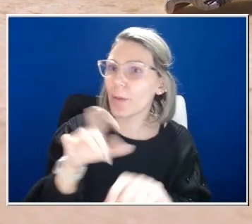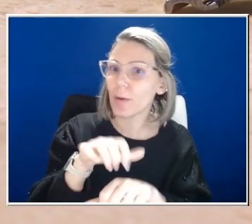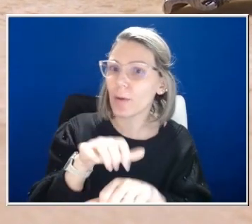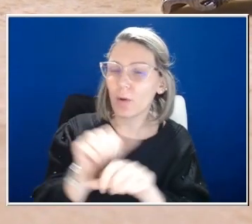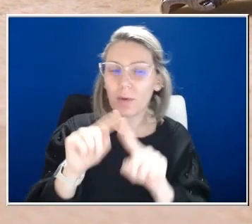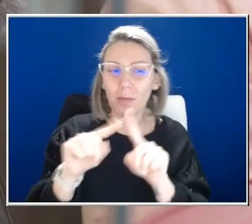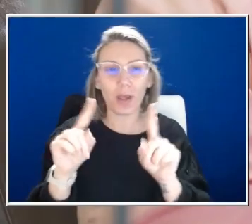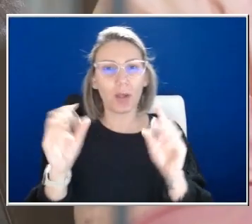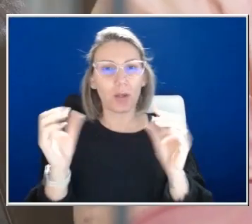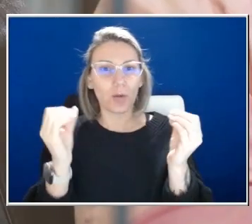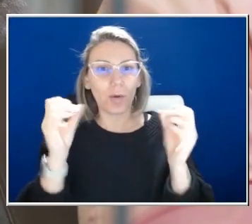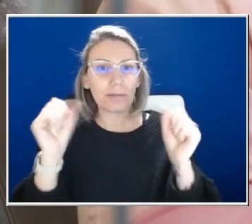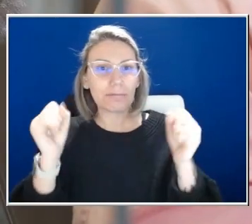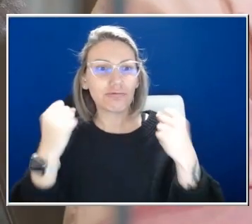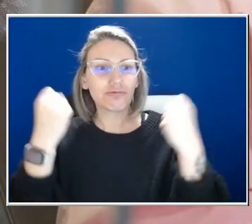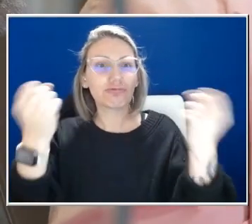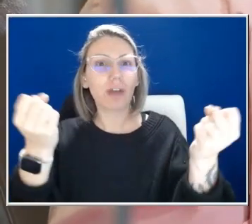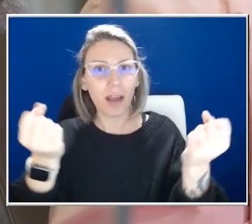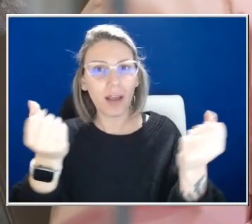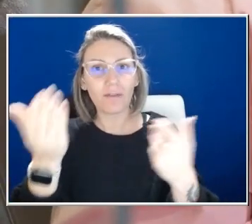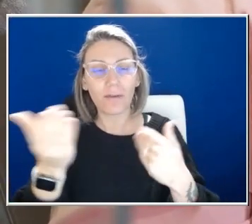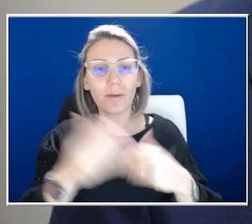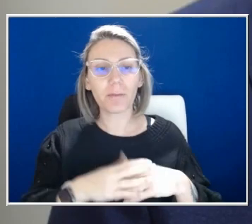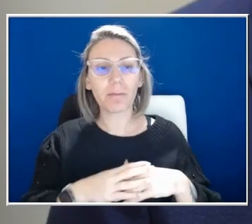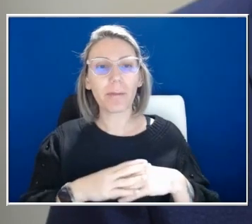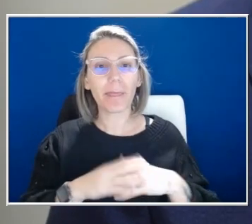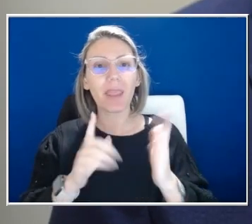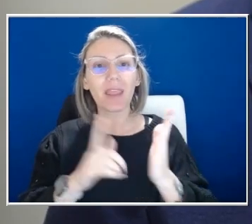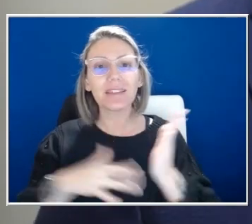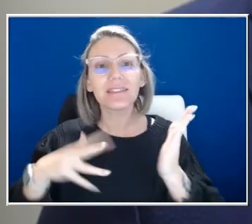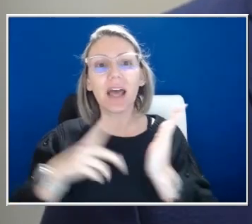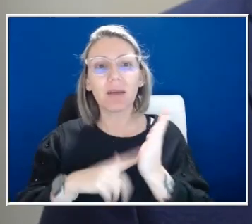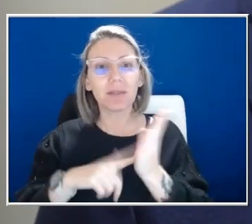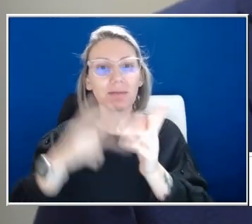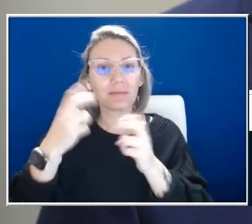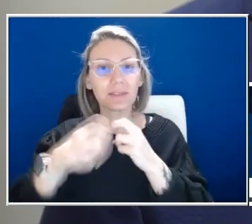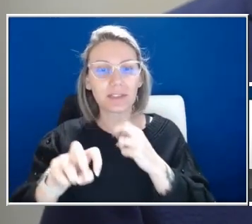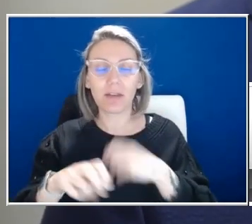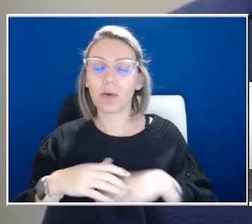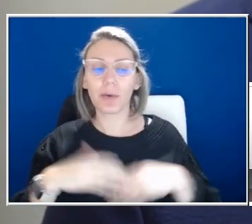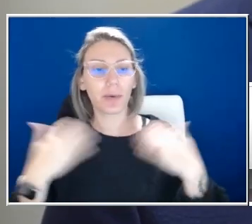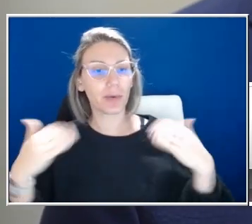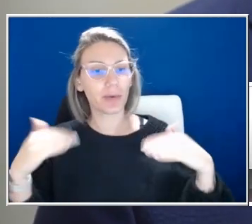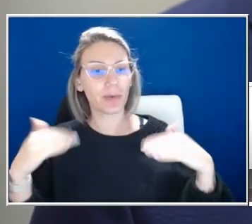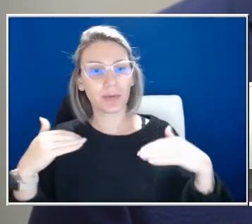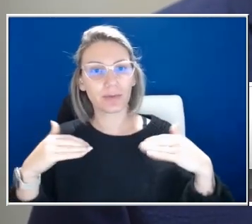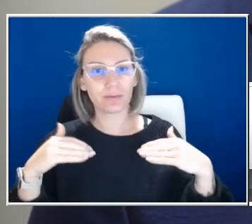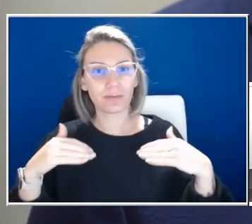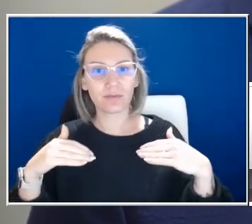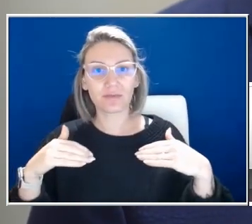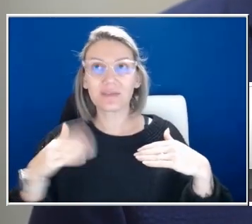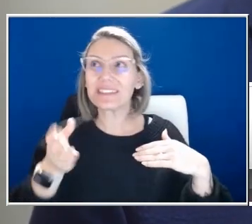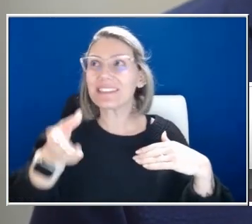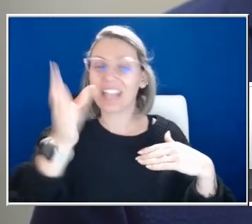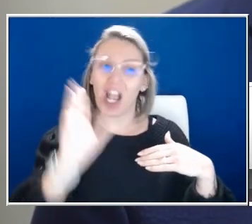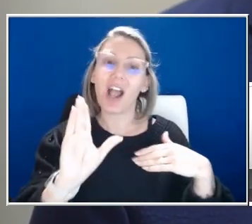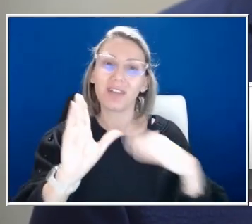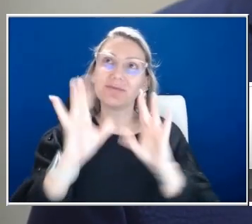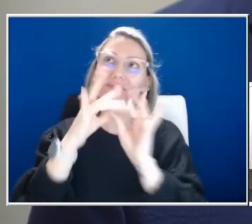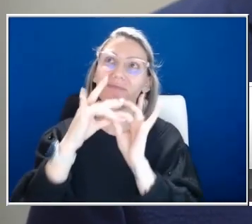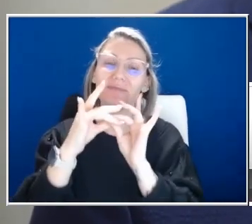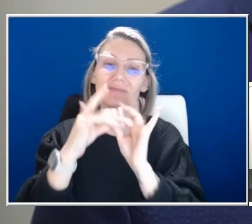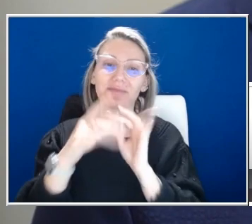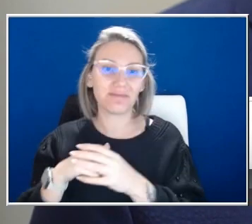drive me there. So sometimes it's very difficult. Oh man, it's a God thing. She is one of the